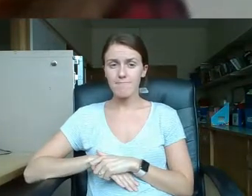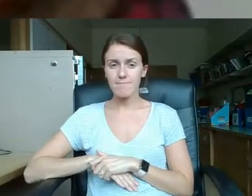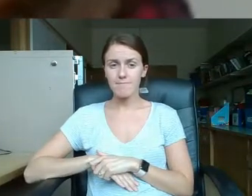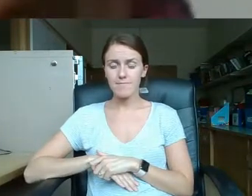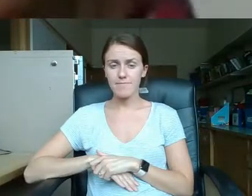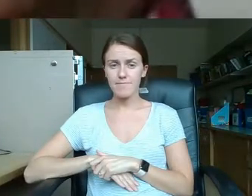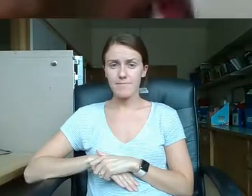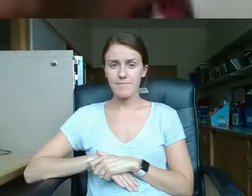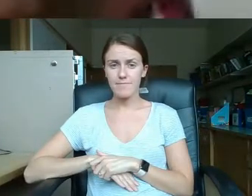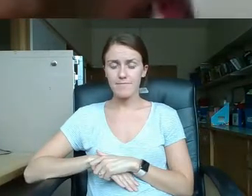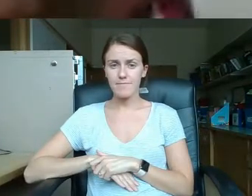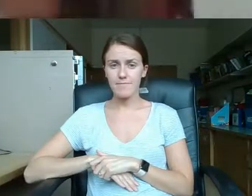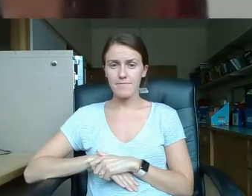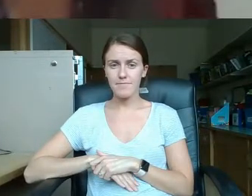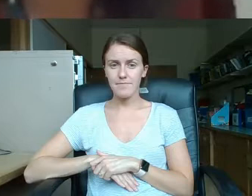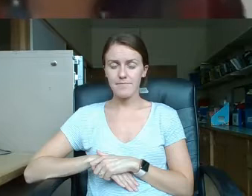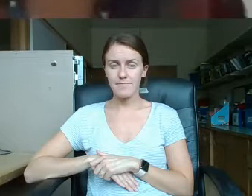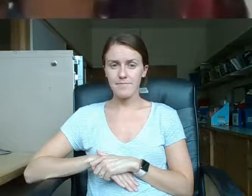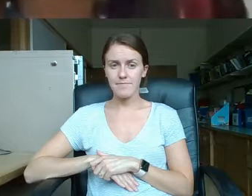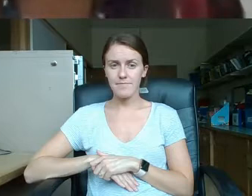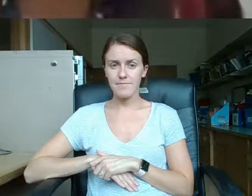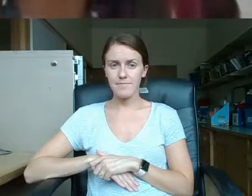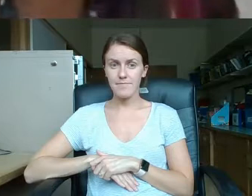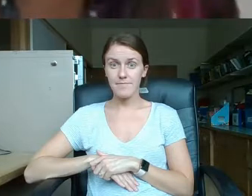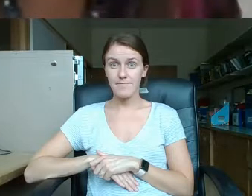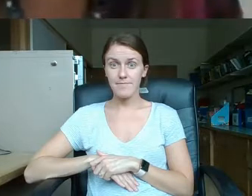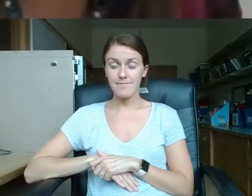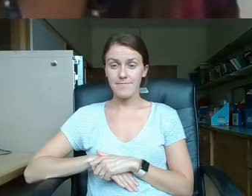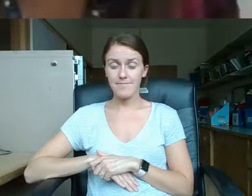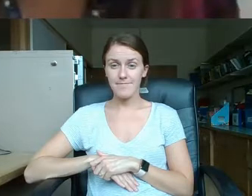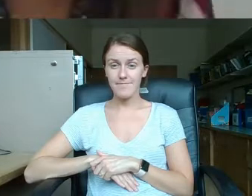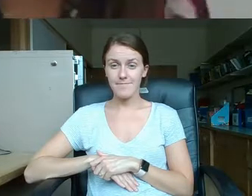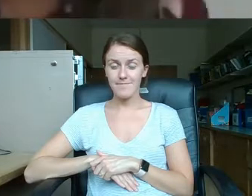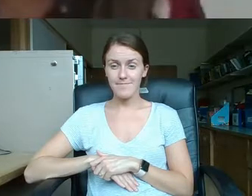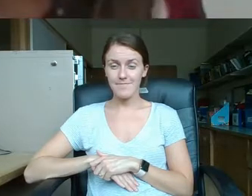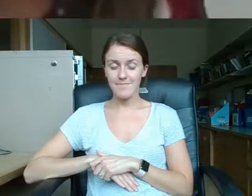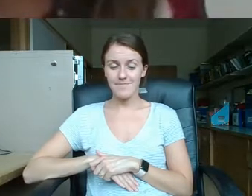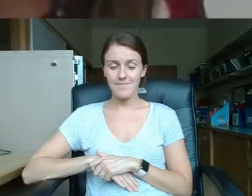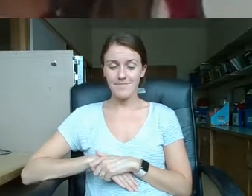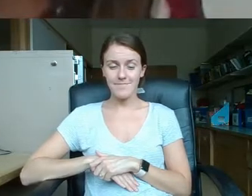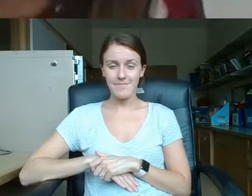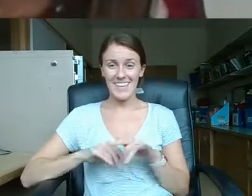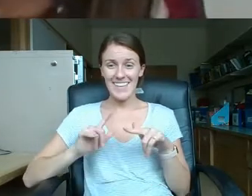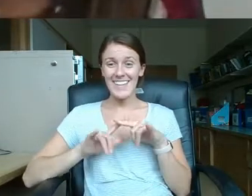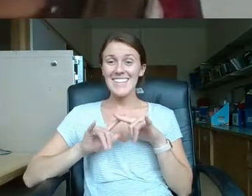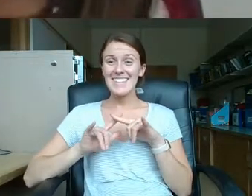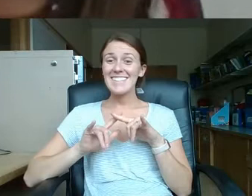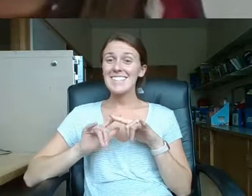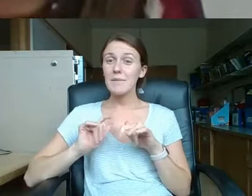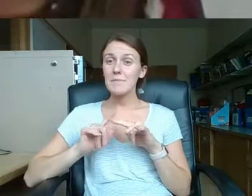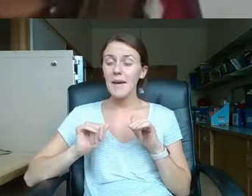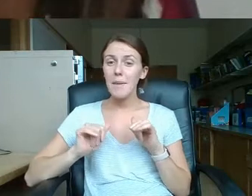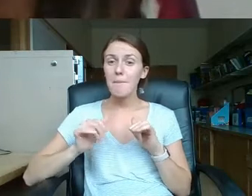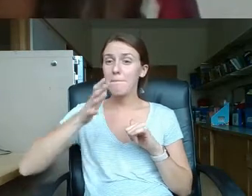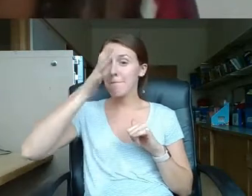So as they left, the young man wearing an artist's beret was taking his wet laundry out of the bag. And the